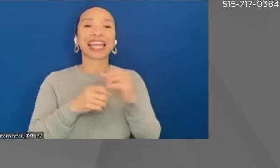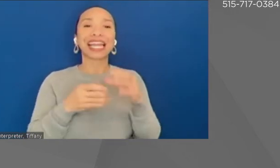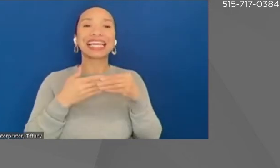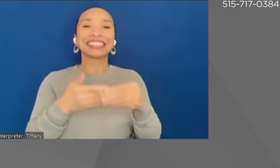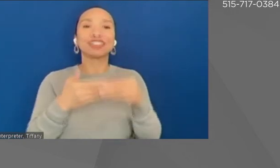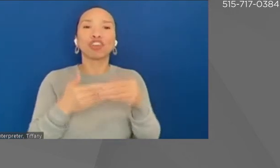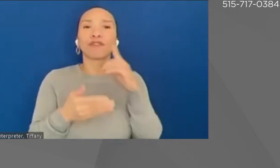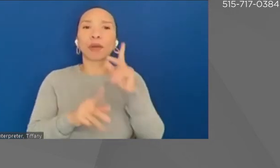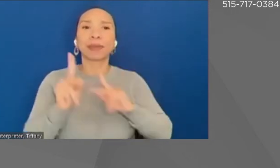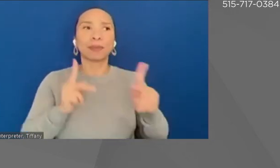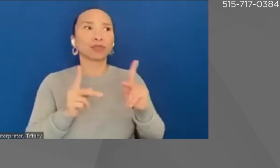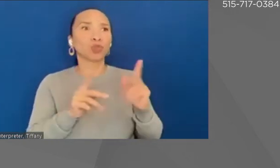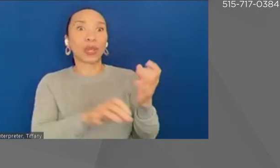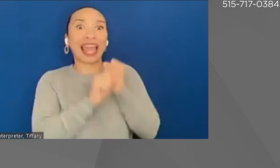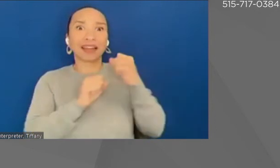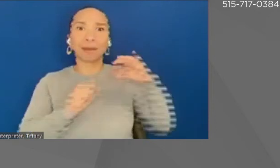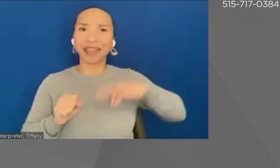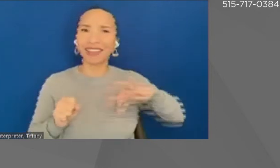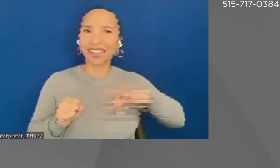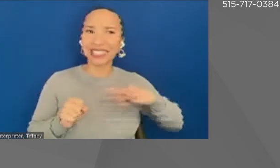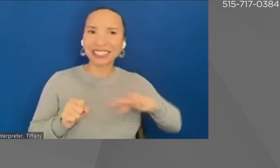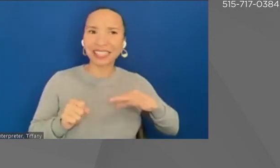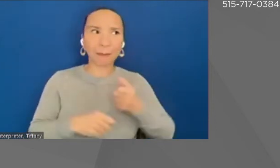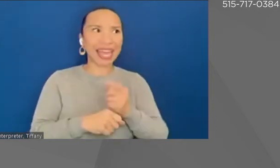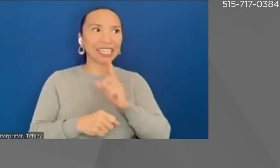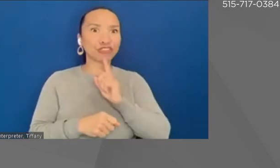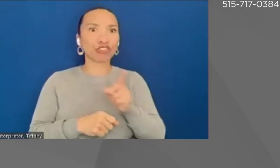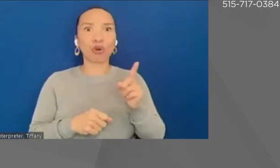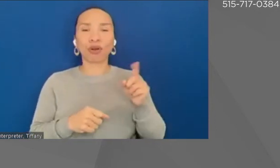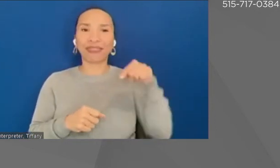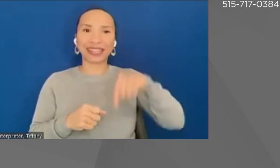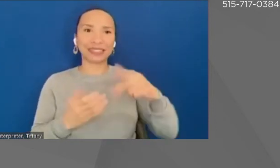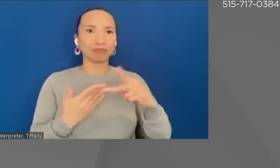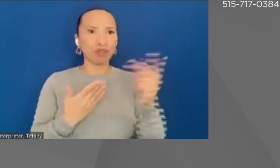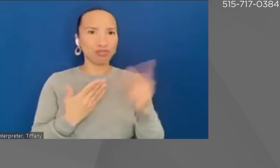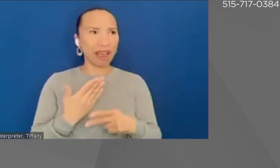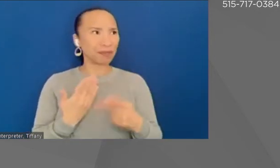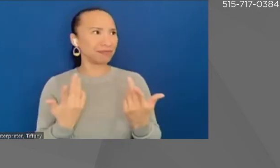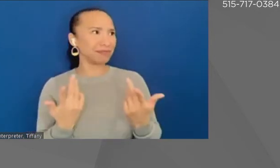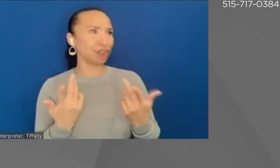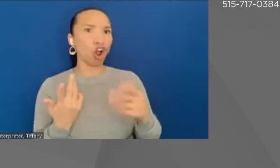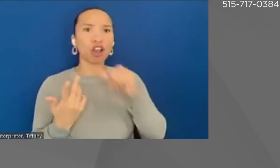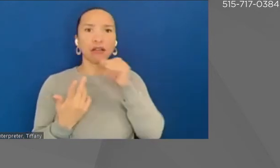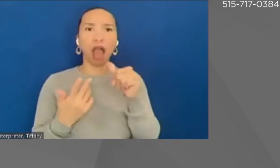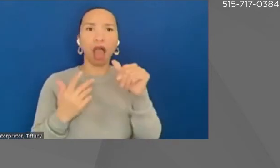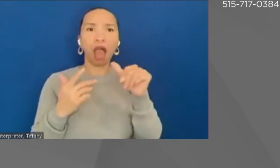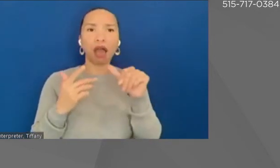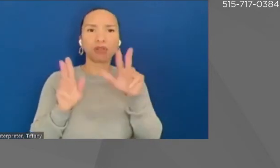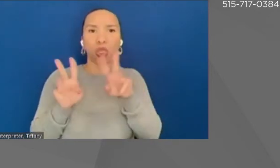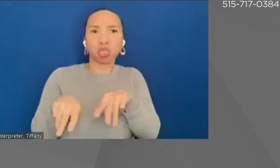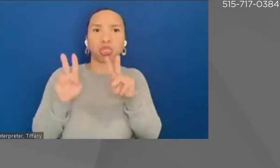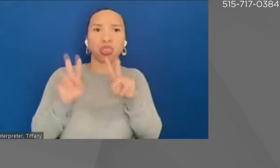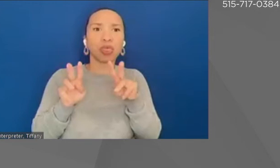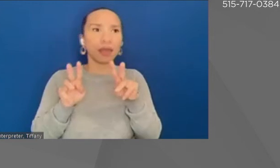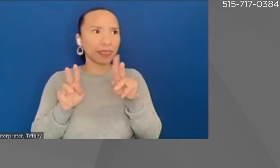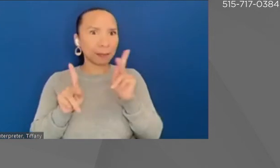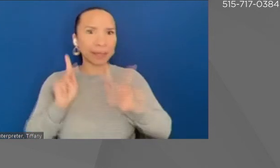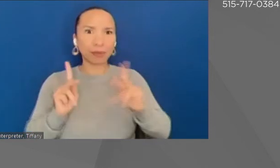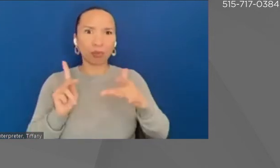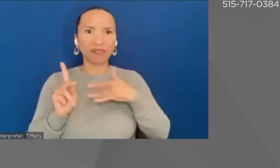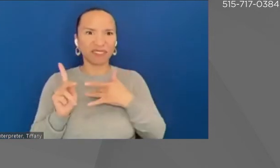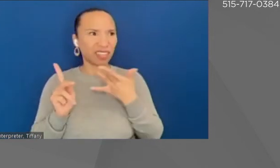these benefits and programs are seen with dignity. So, like, if people utilizing them, we want to make